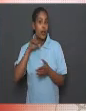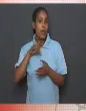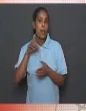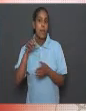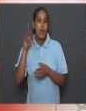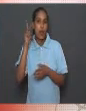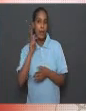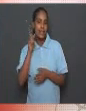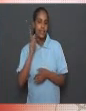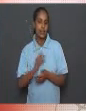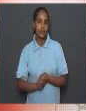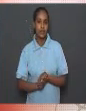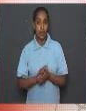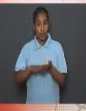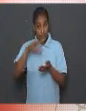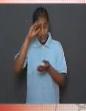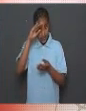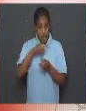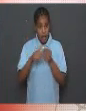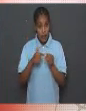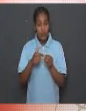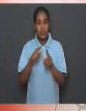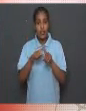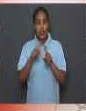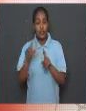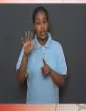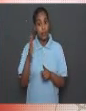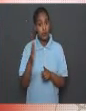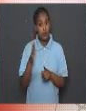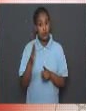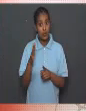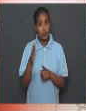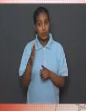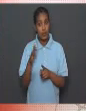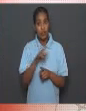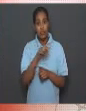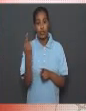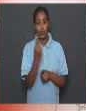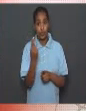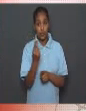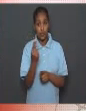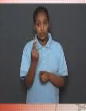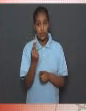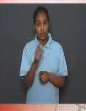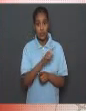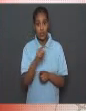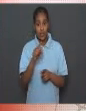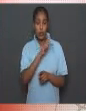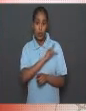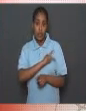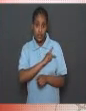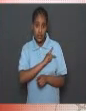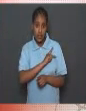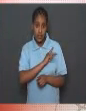polymers. We have learned about the different types, their uses, their